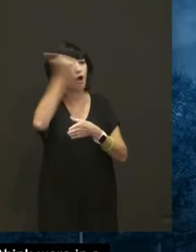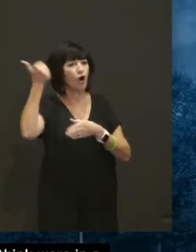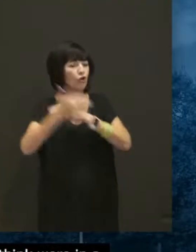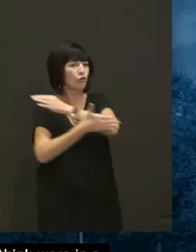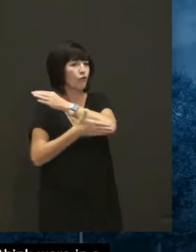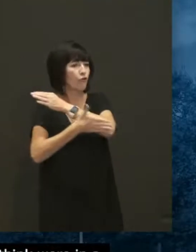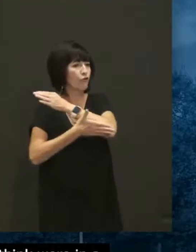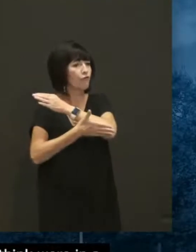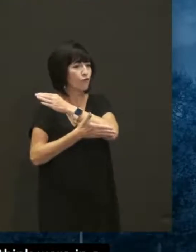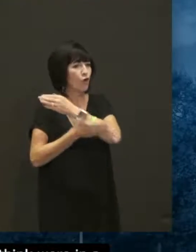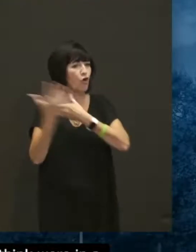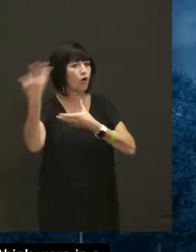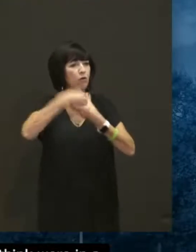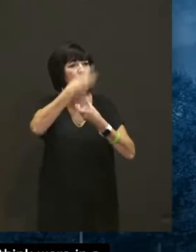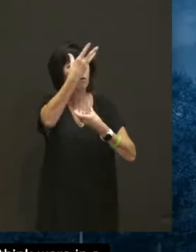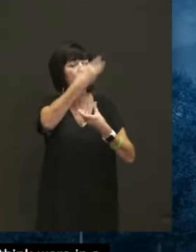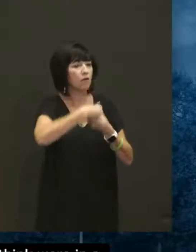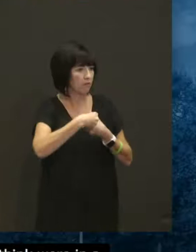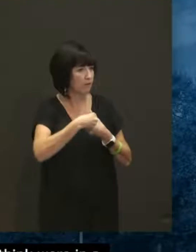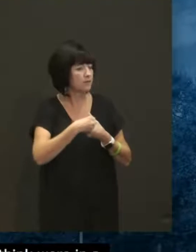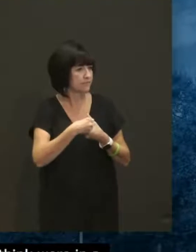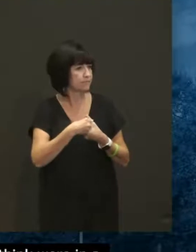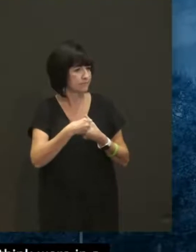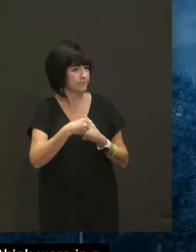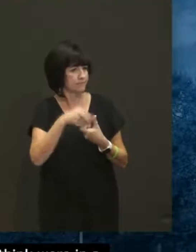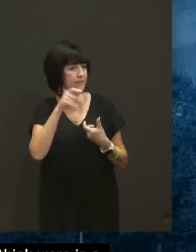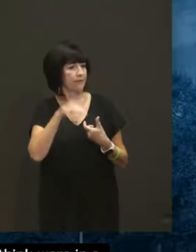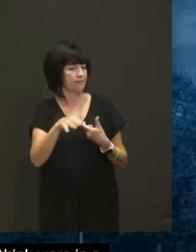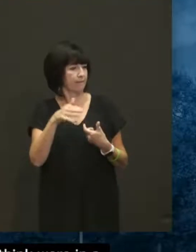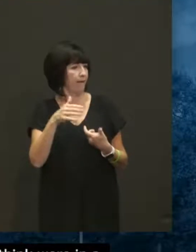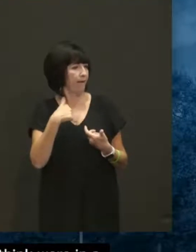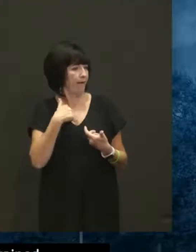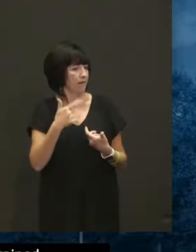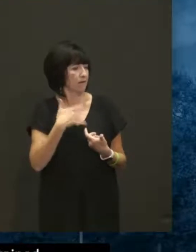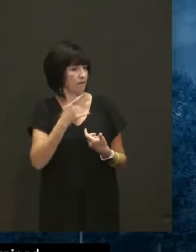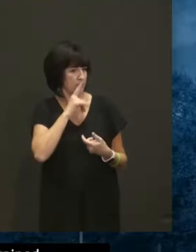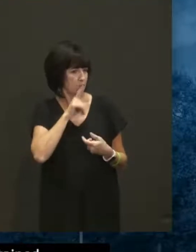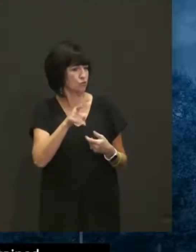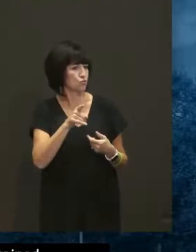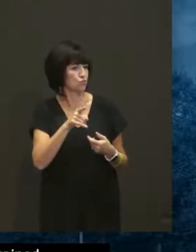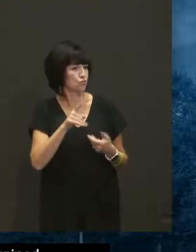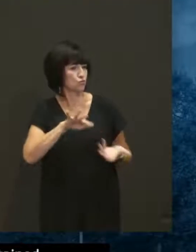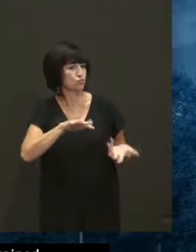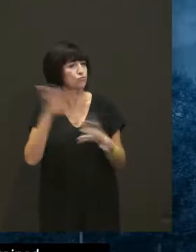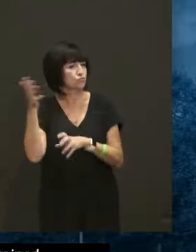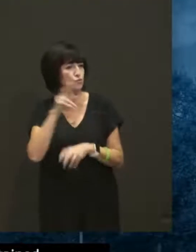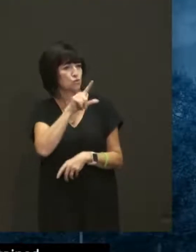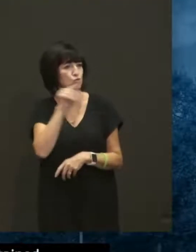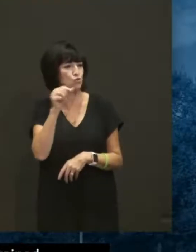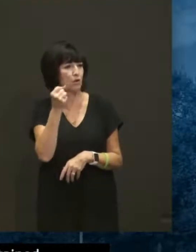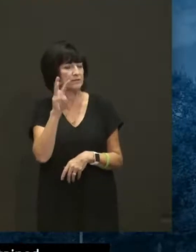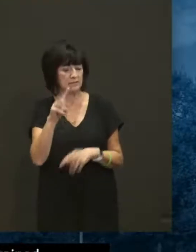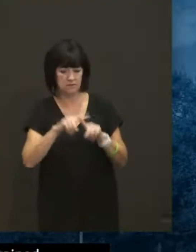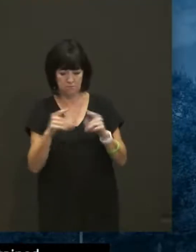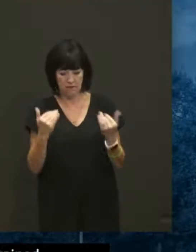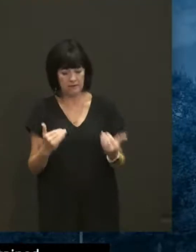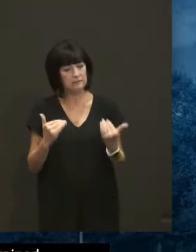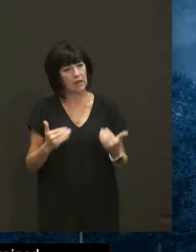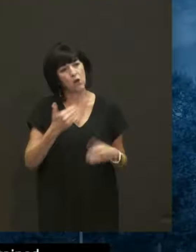contained perimeter. We did get attacked there in 2016, but we're much better